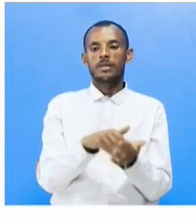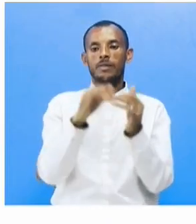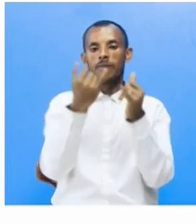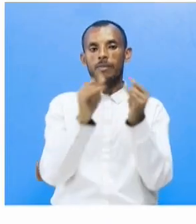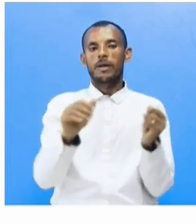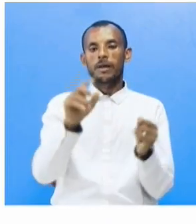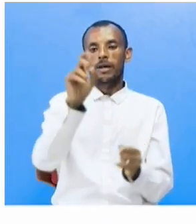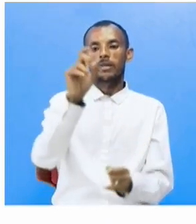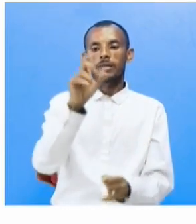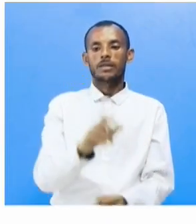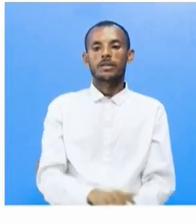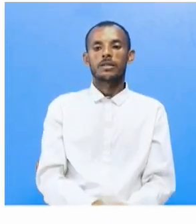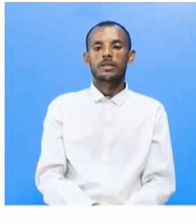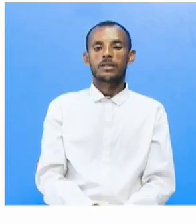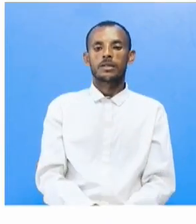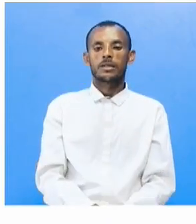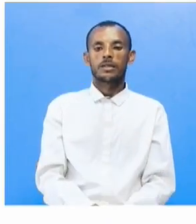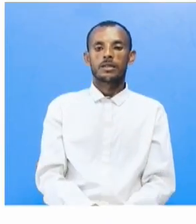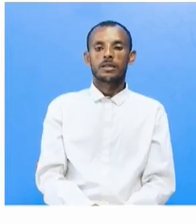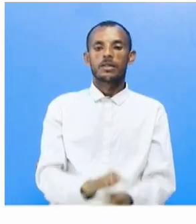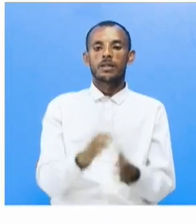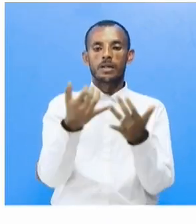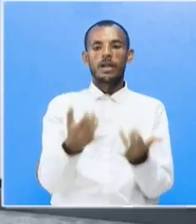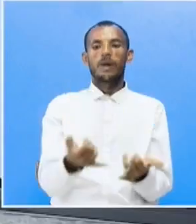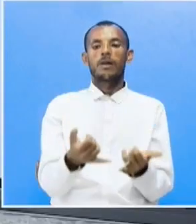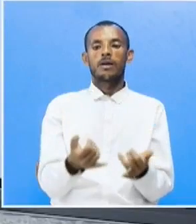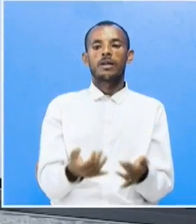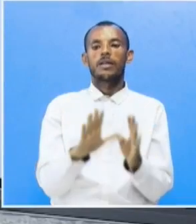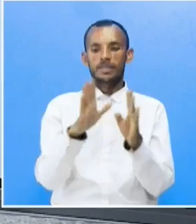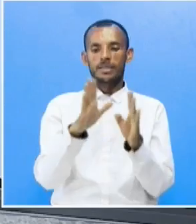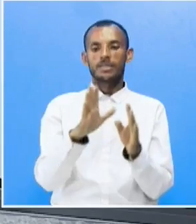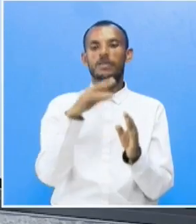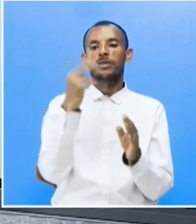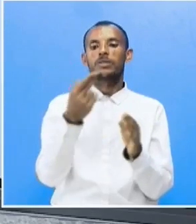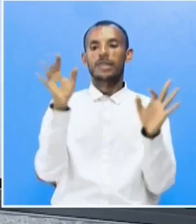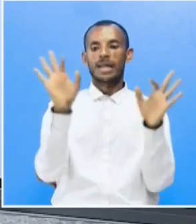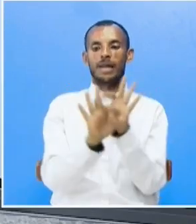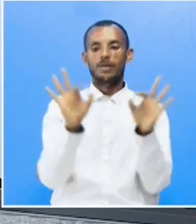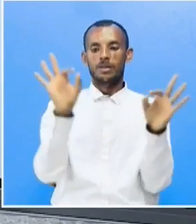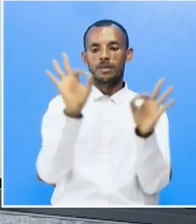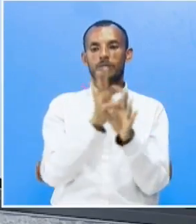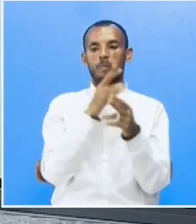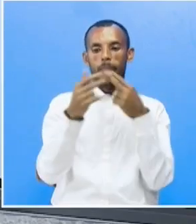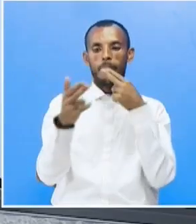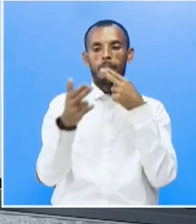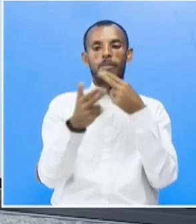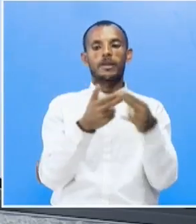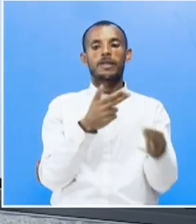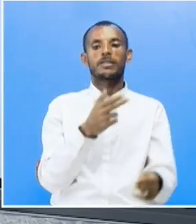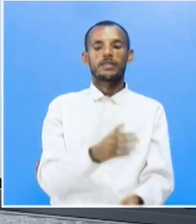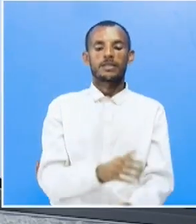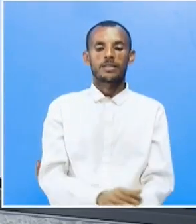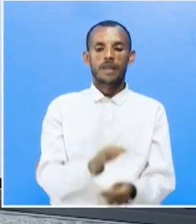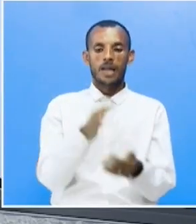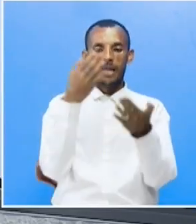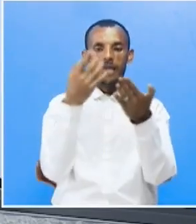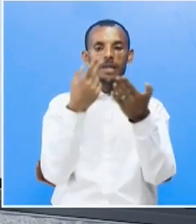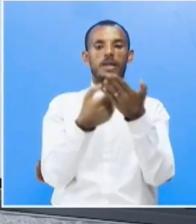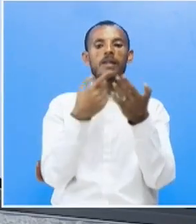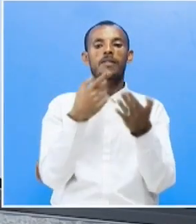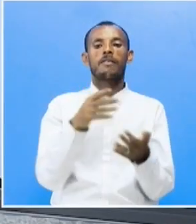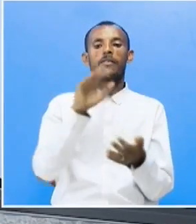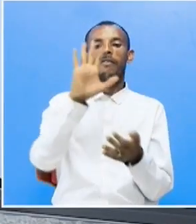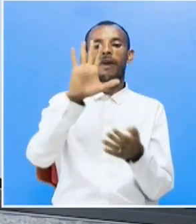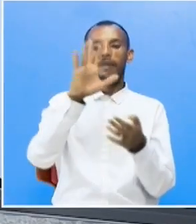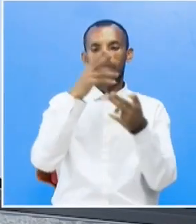by x. Now, let's apply cross multiplication. So here,